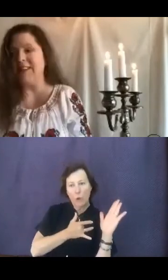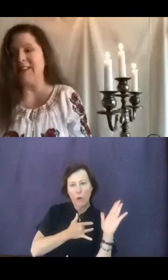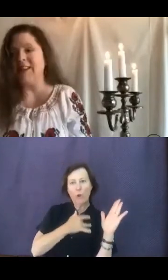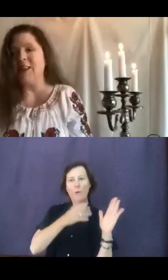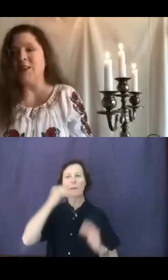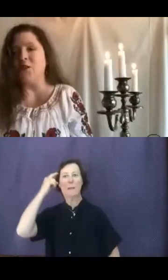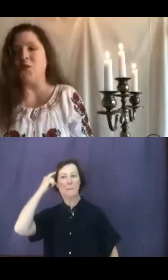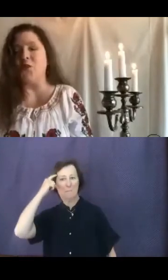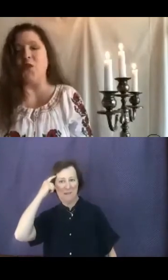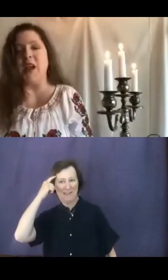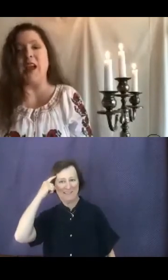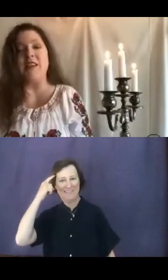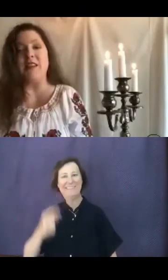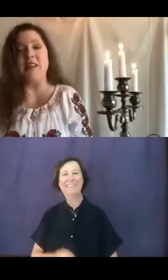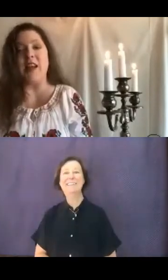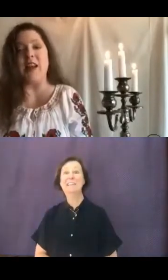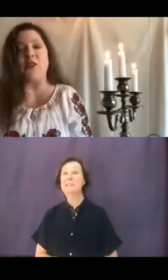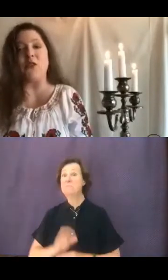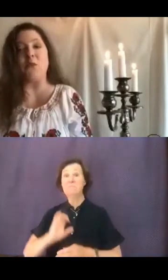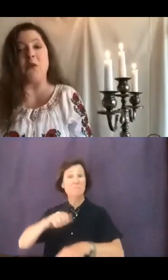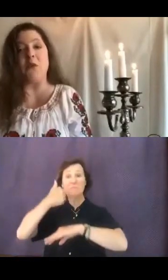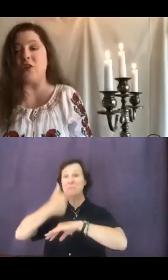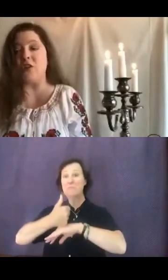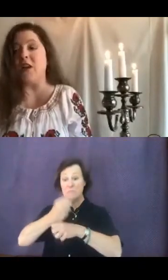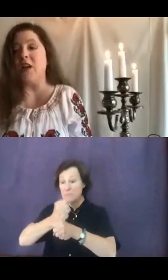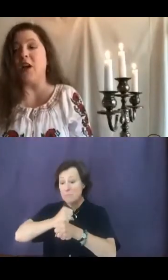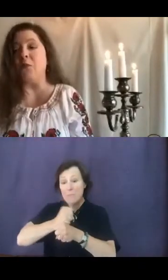minds to create an